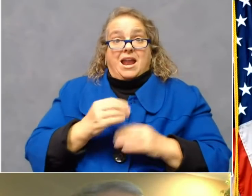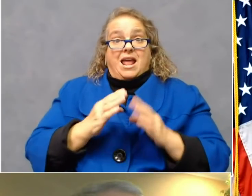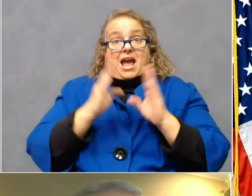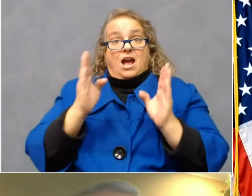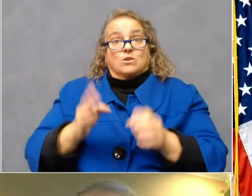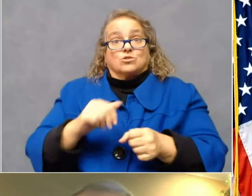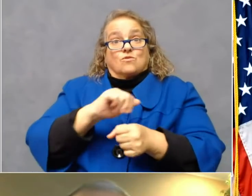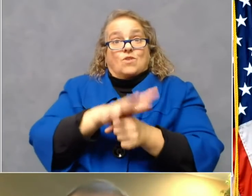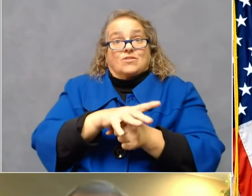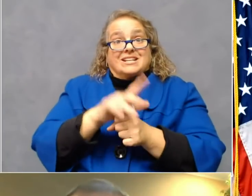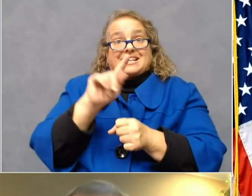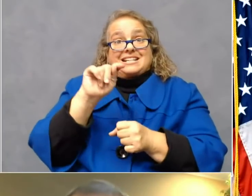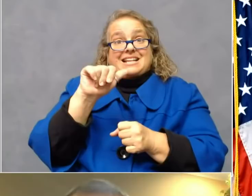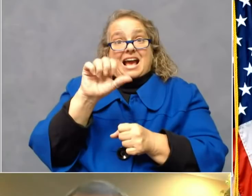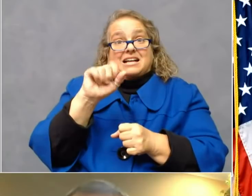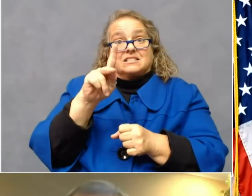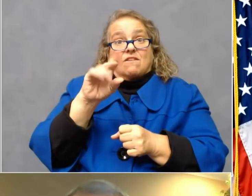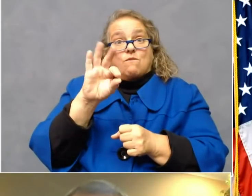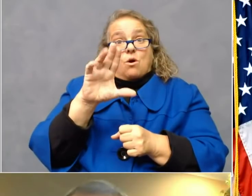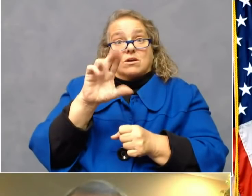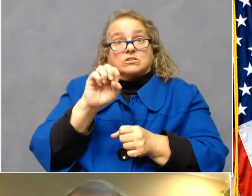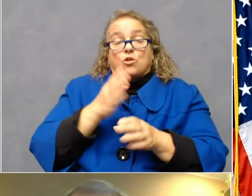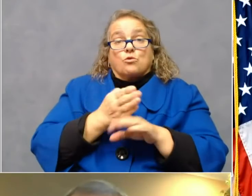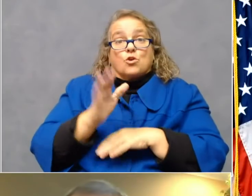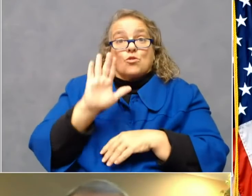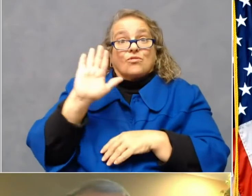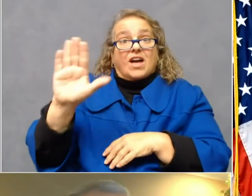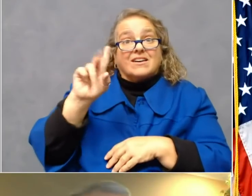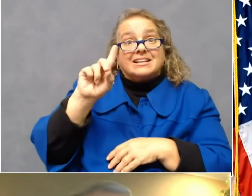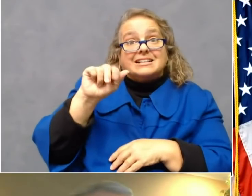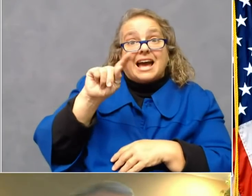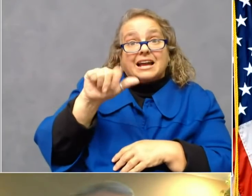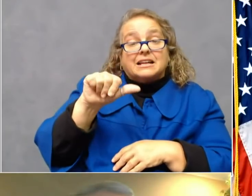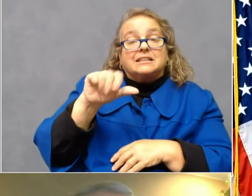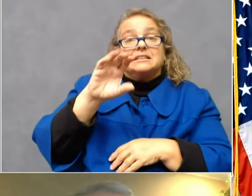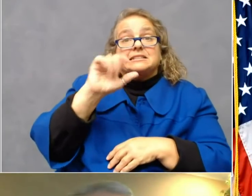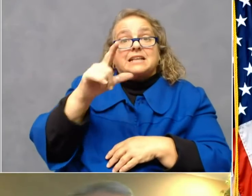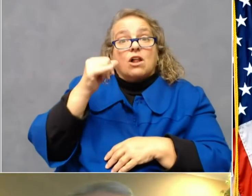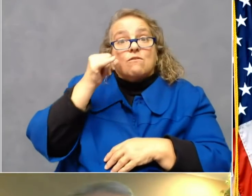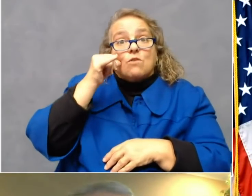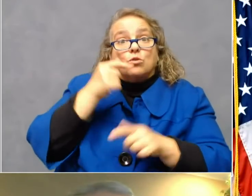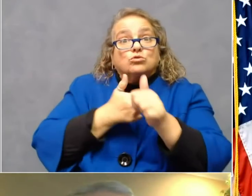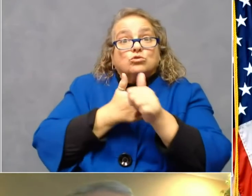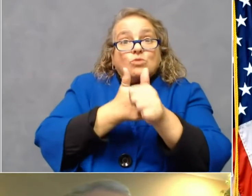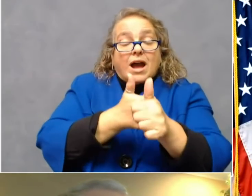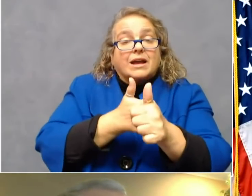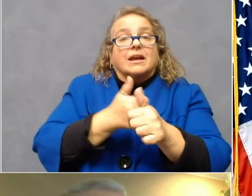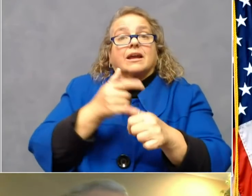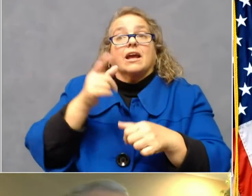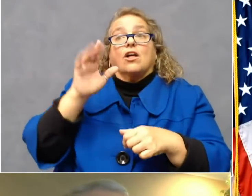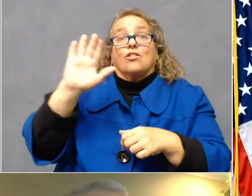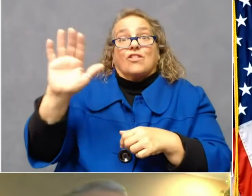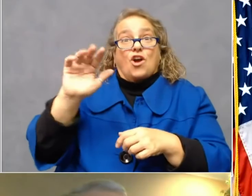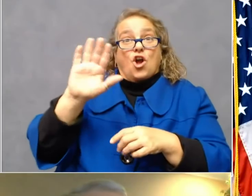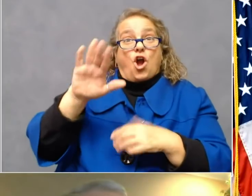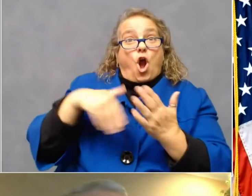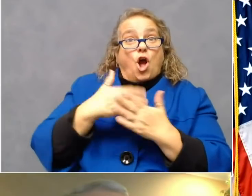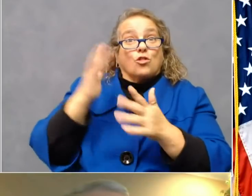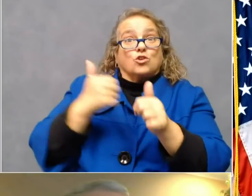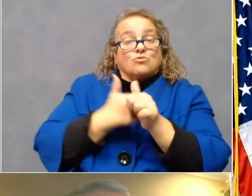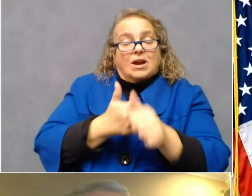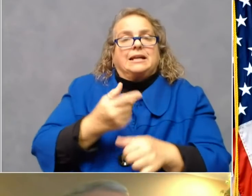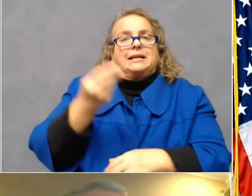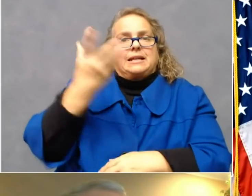data, through cell phone tracking and the rest that they do, that we don't, tell us each and every week that it's spreading in bars